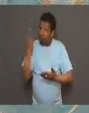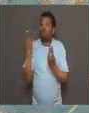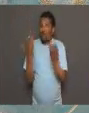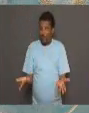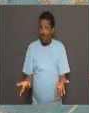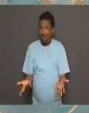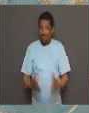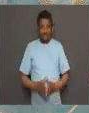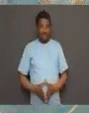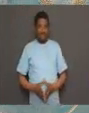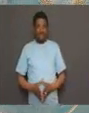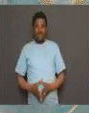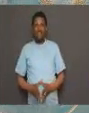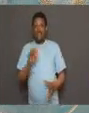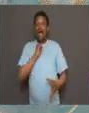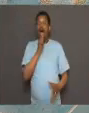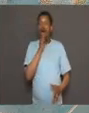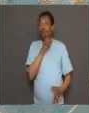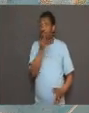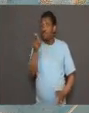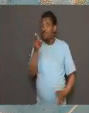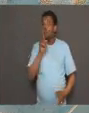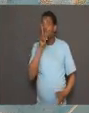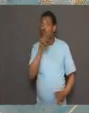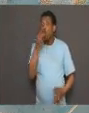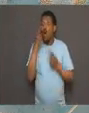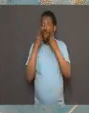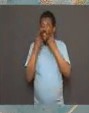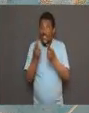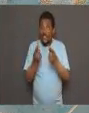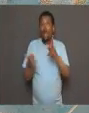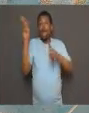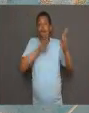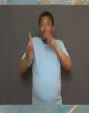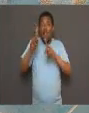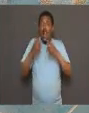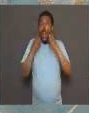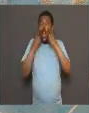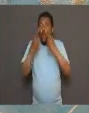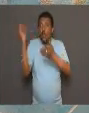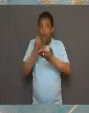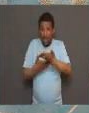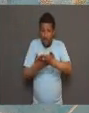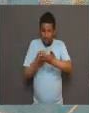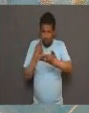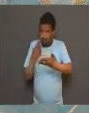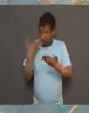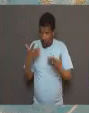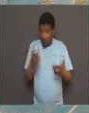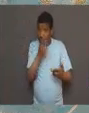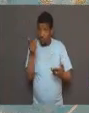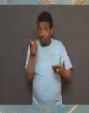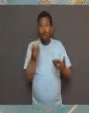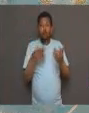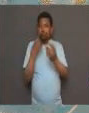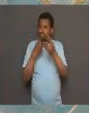globes. I am sure that you have seen people looking at a map when they are